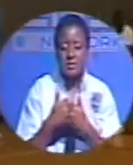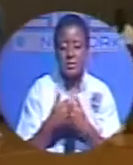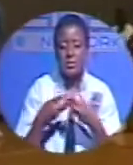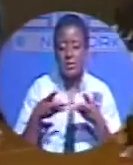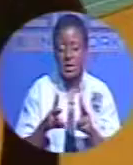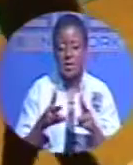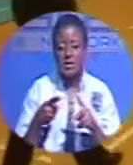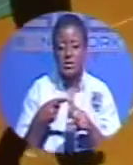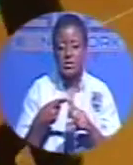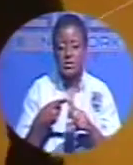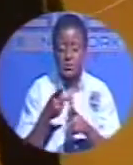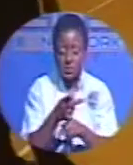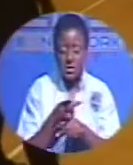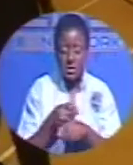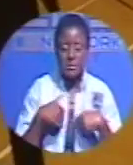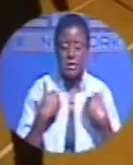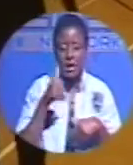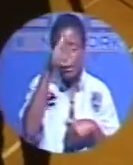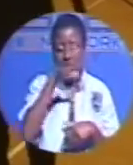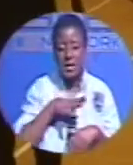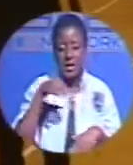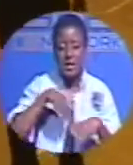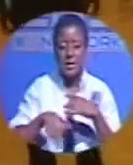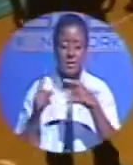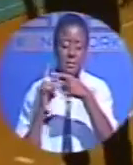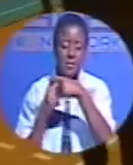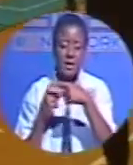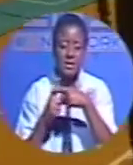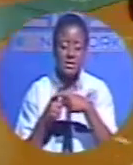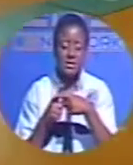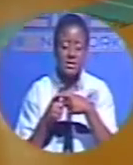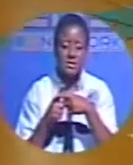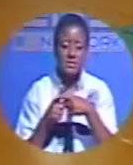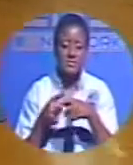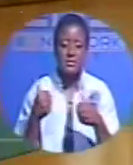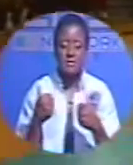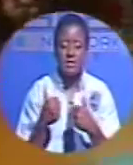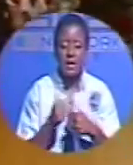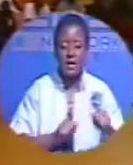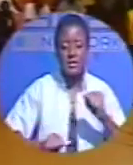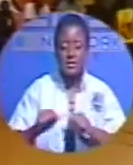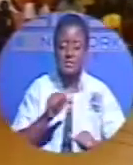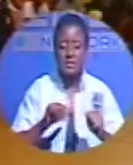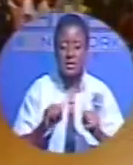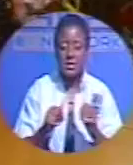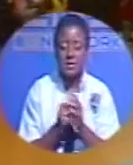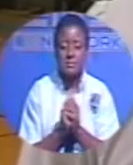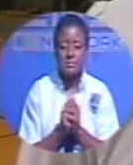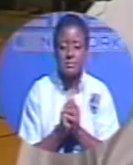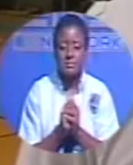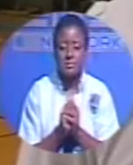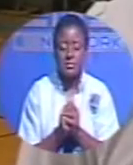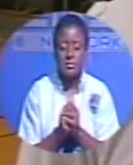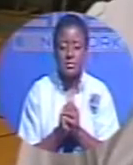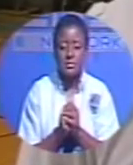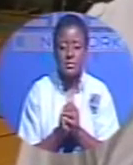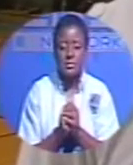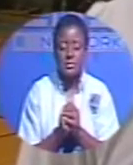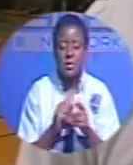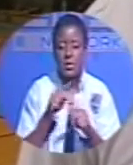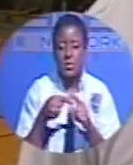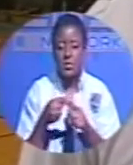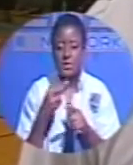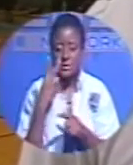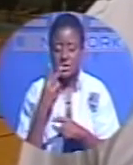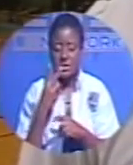positive activity. And according to organizer Carlos Reed, the importance of this initiative cannot be overstated. When we look at where our country